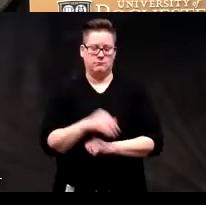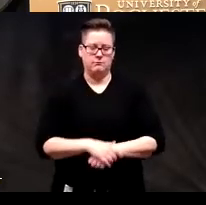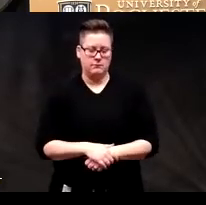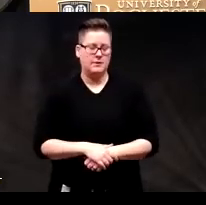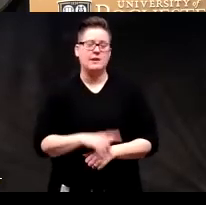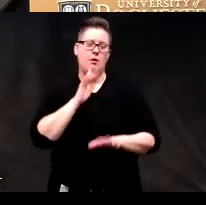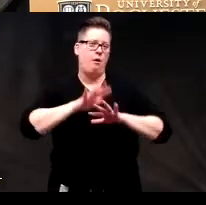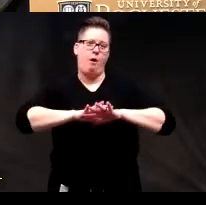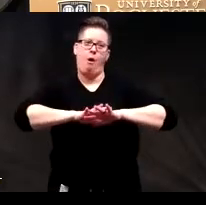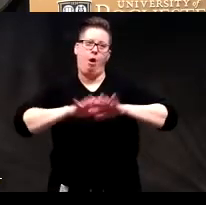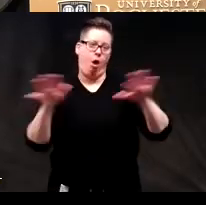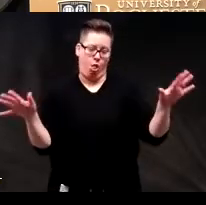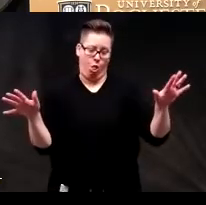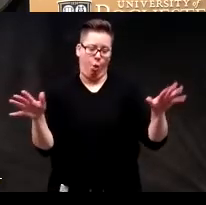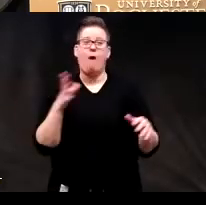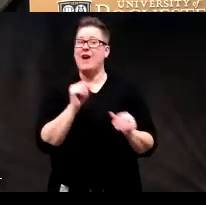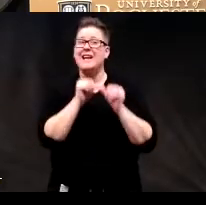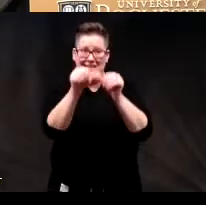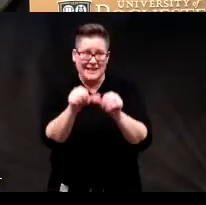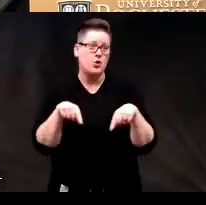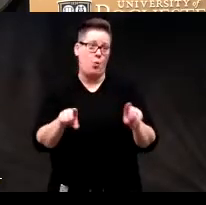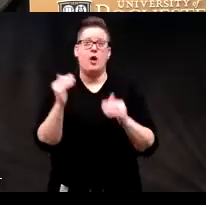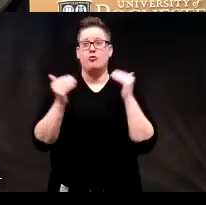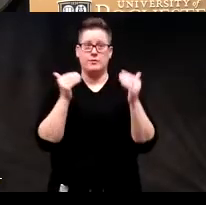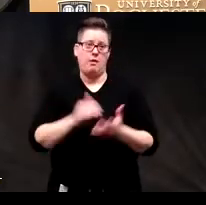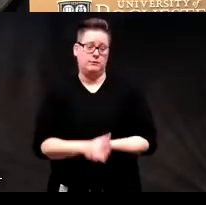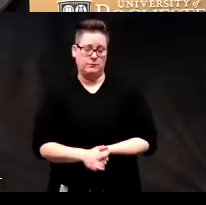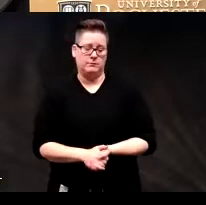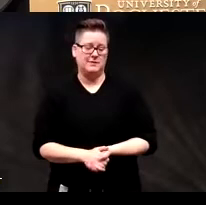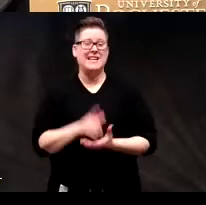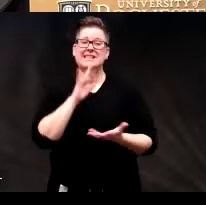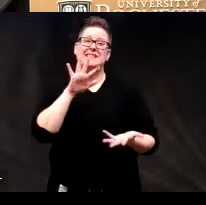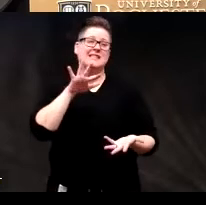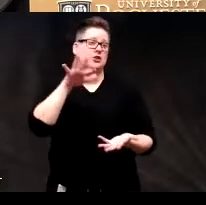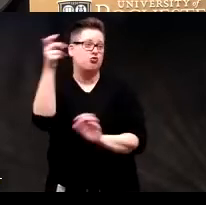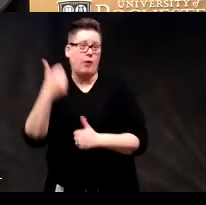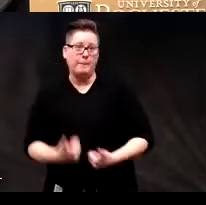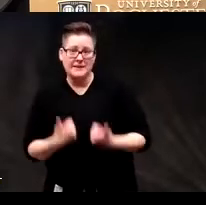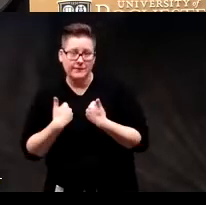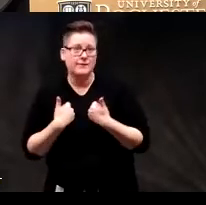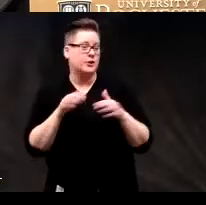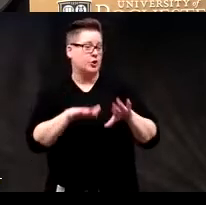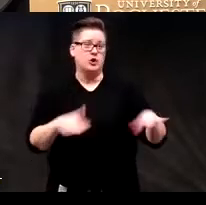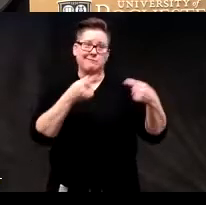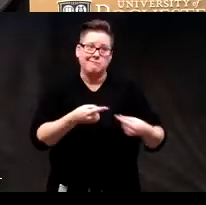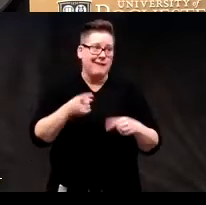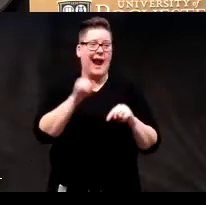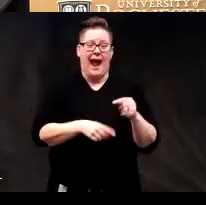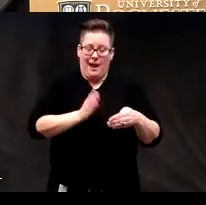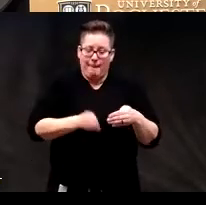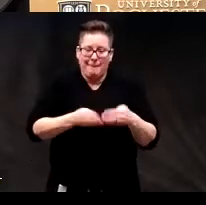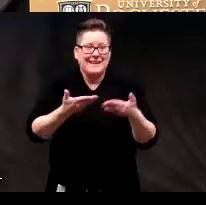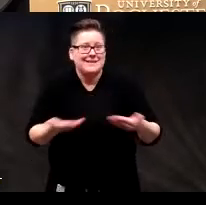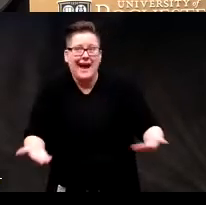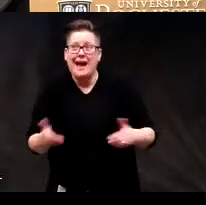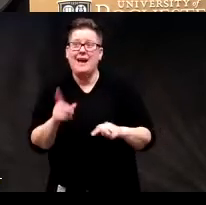is prevalent and it extends into adulthood. It's disruptive. Children have difficulty completing tasks,